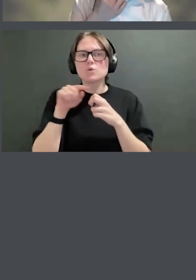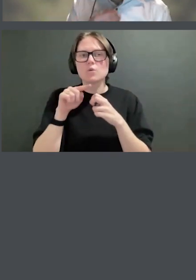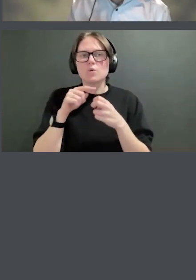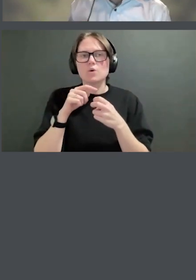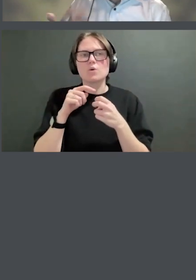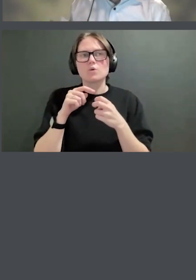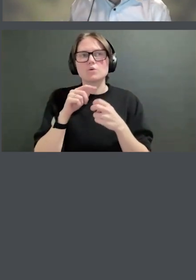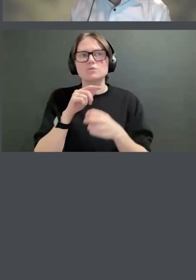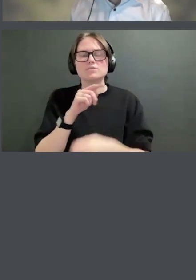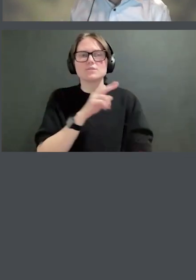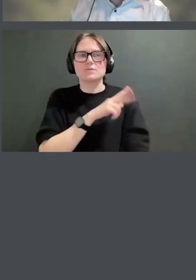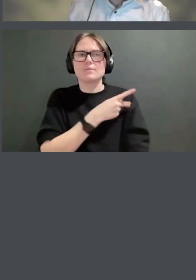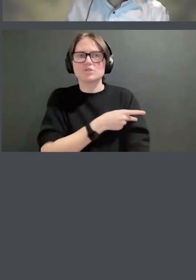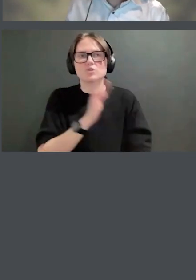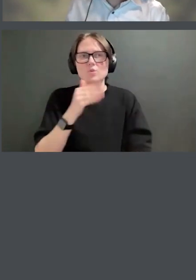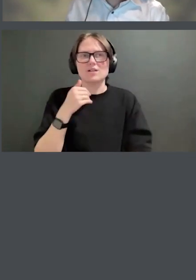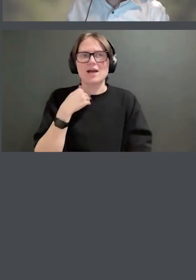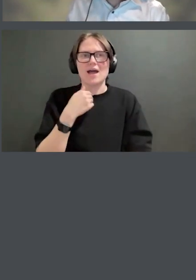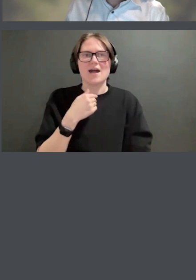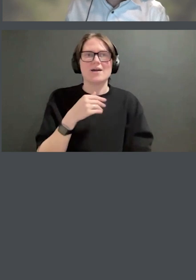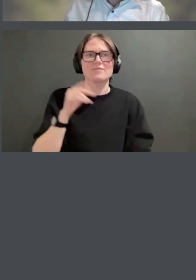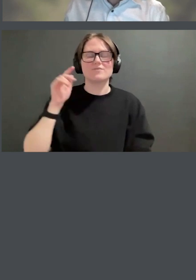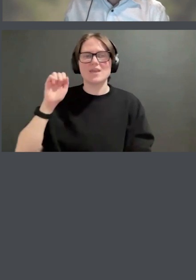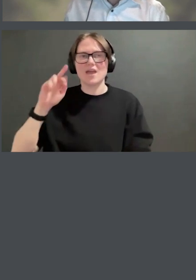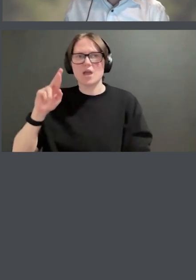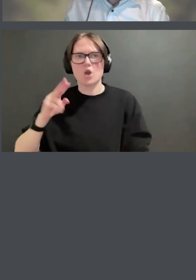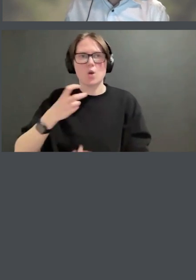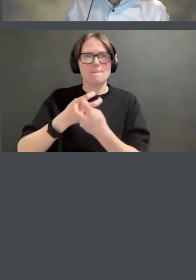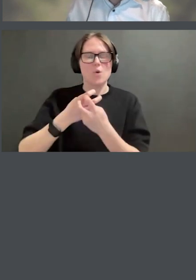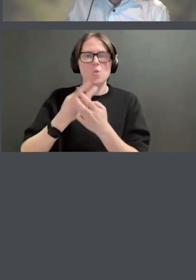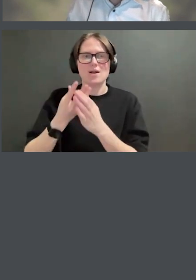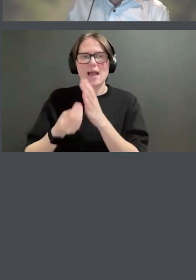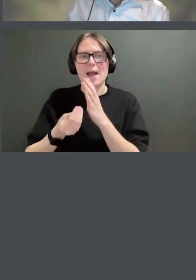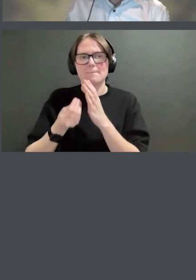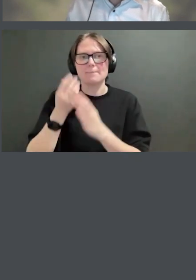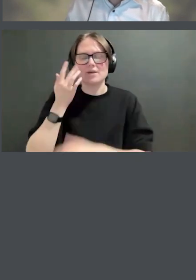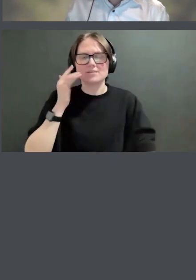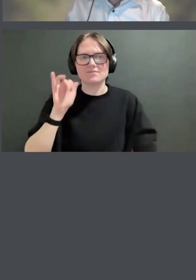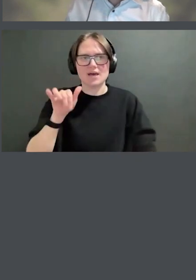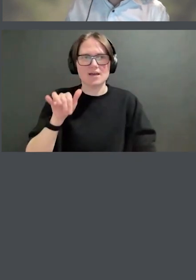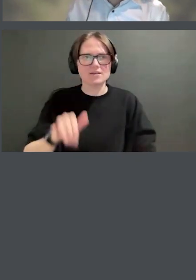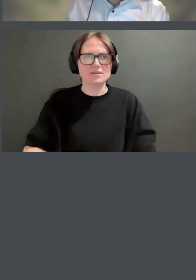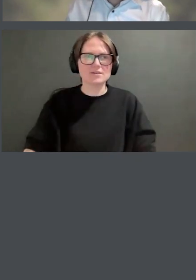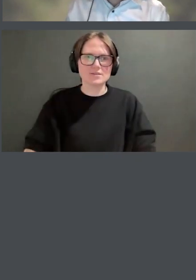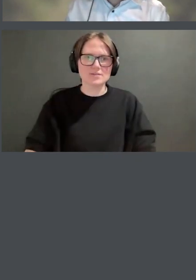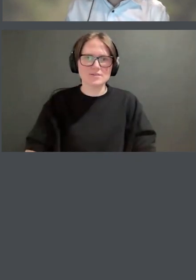bone gap because of this. There